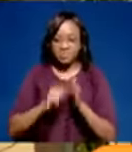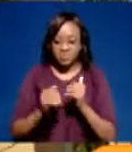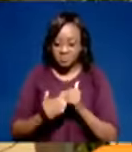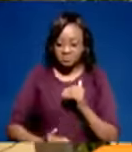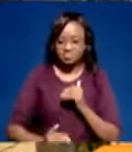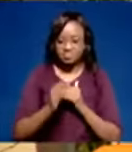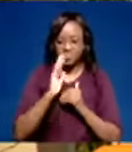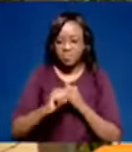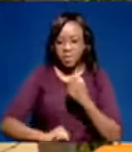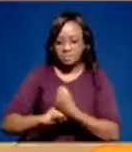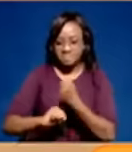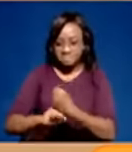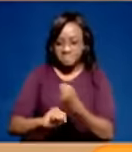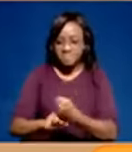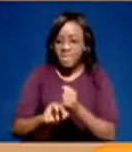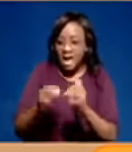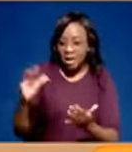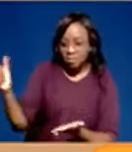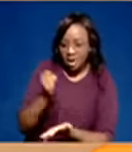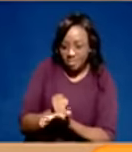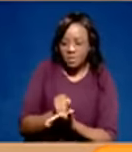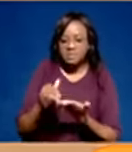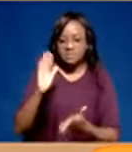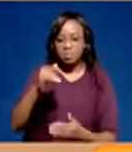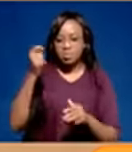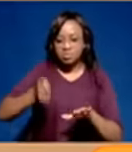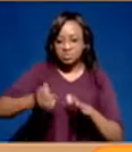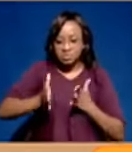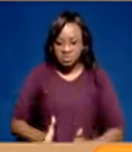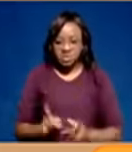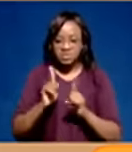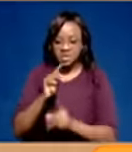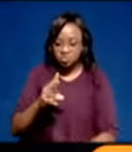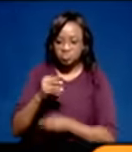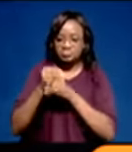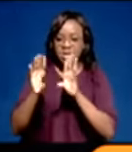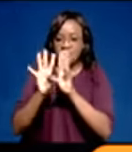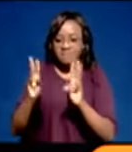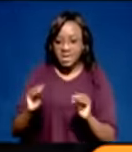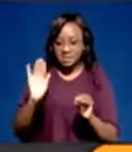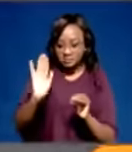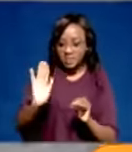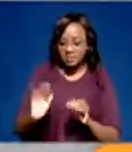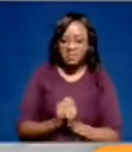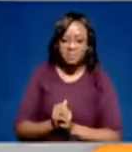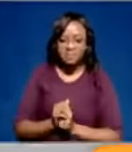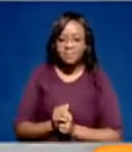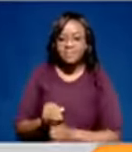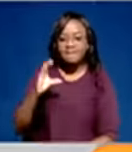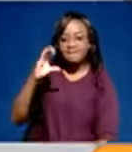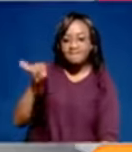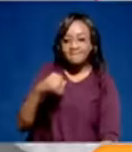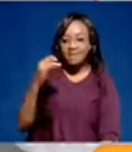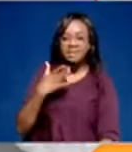the appointment of more judges and an increase in the judiciary's budgetary allocation. Presumably based on CJ Koome's wish